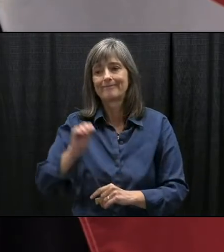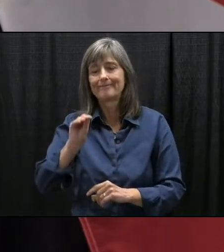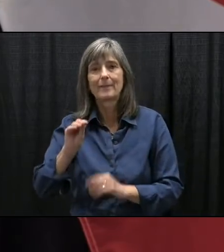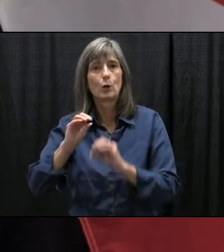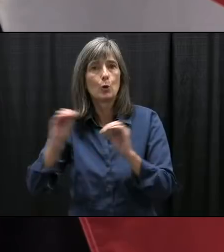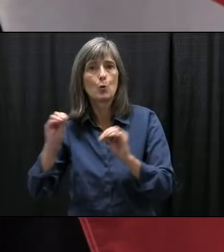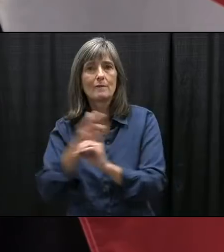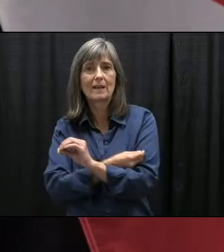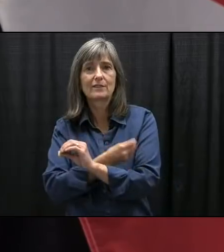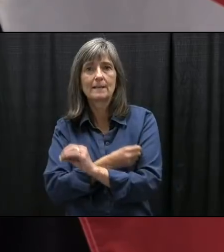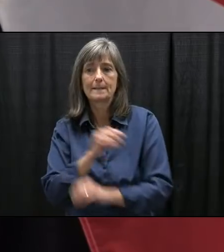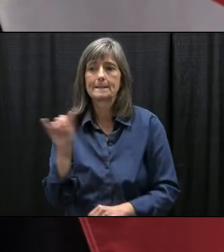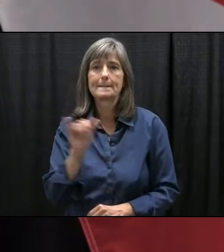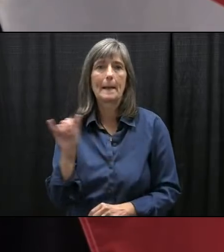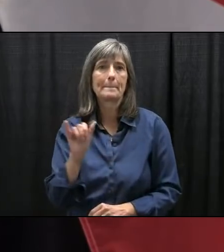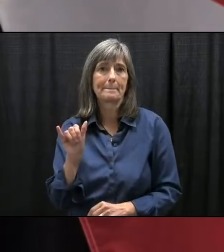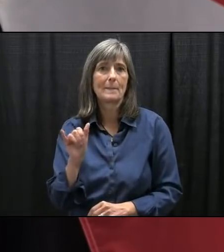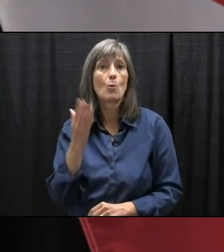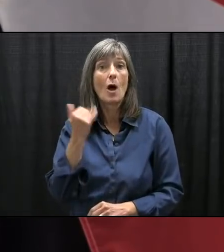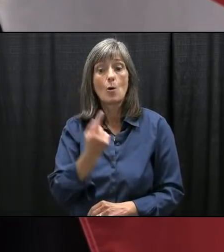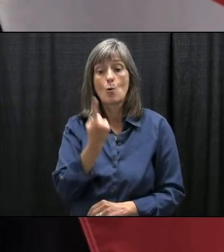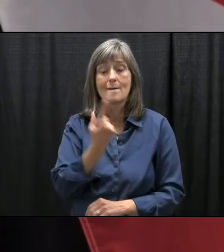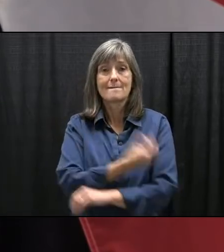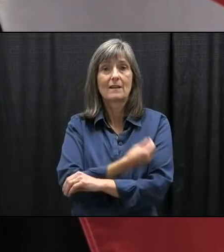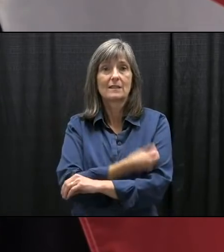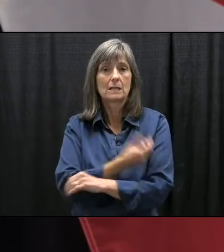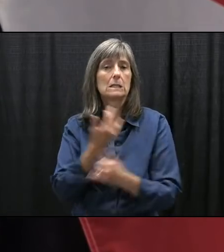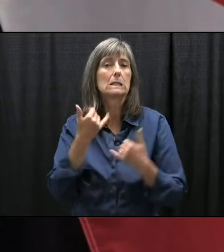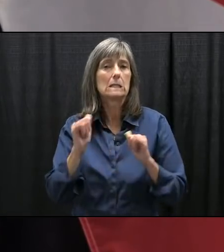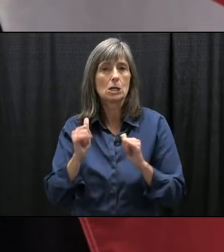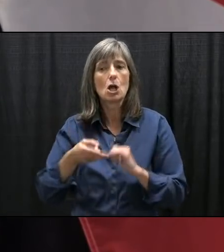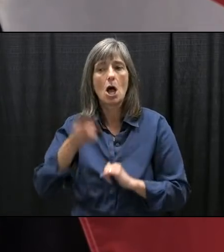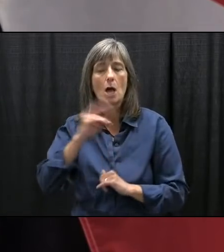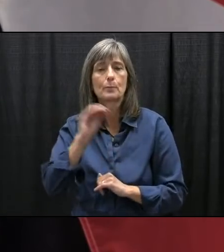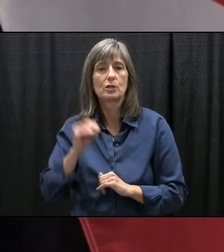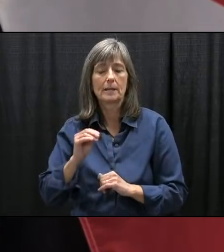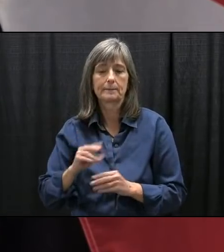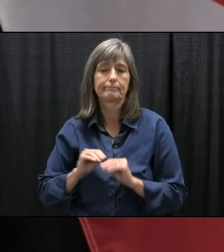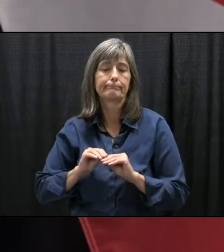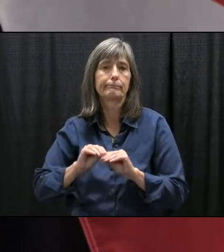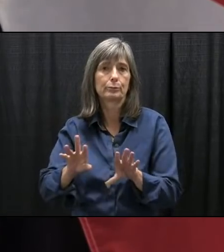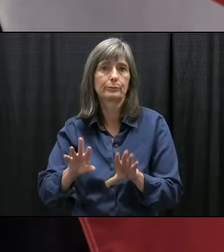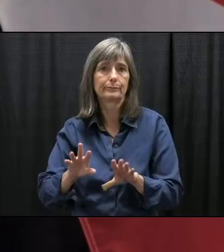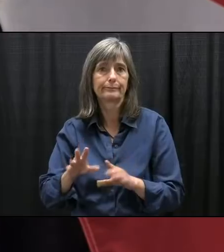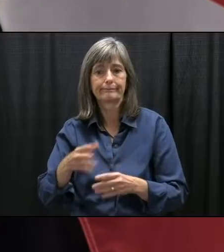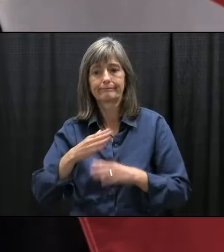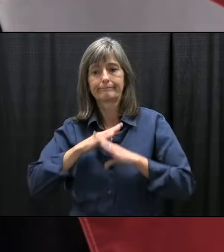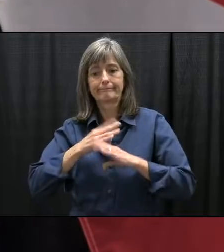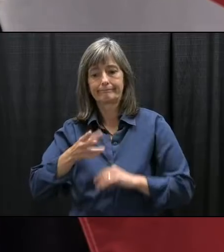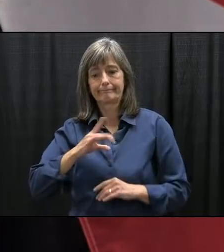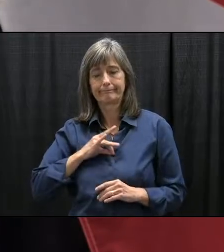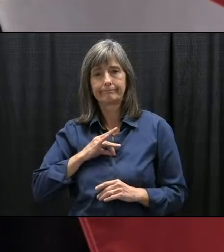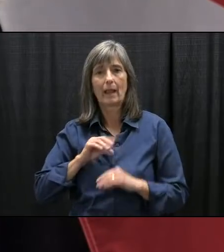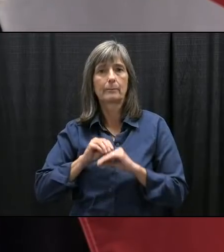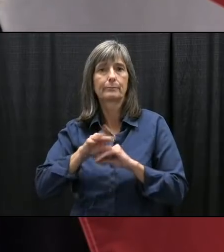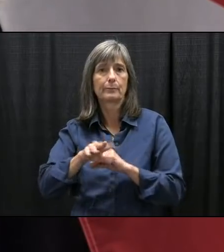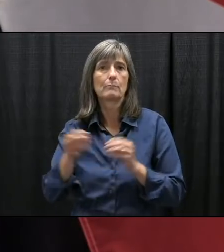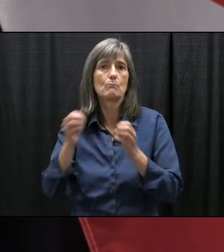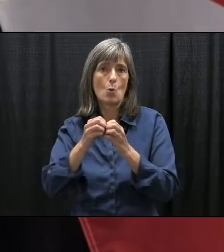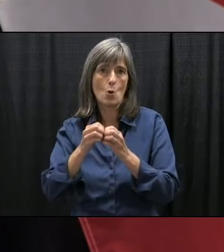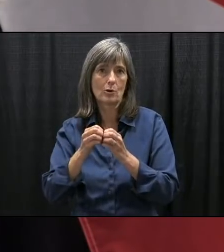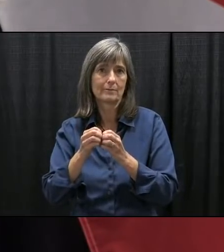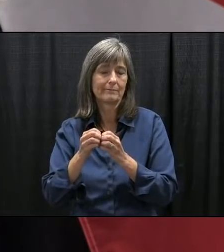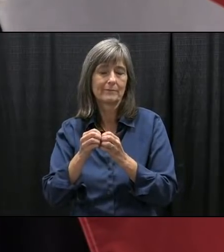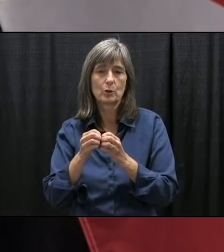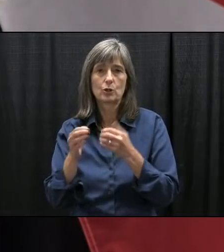spread, we have an increased risk of those people not being fully protected. So it protects them, and it also protects in terms of their ability